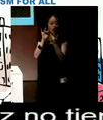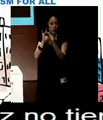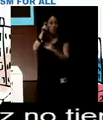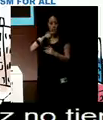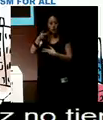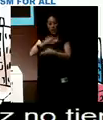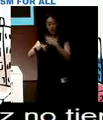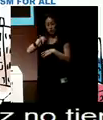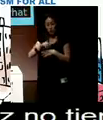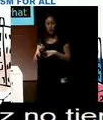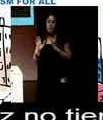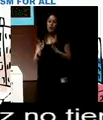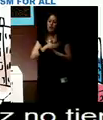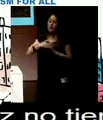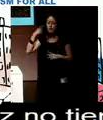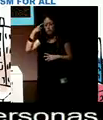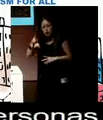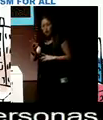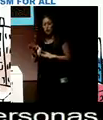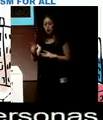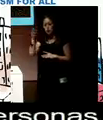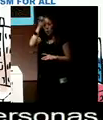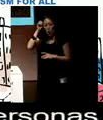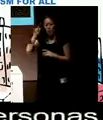the areas of the chain, actually.